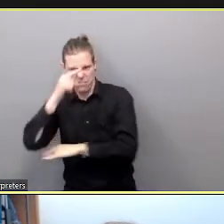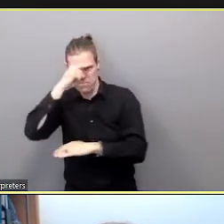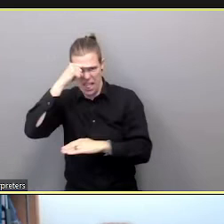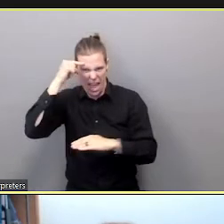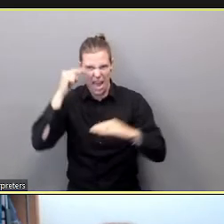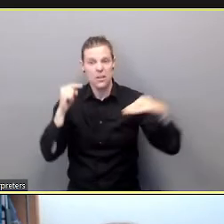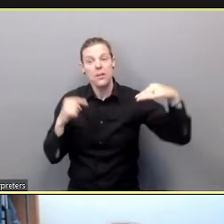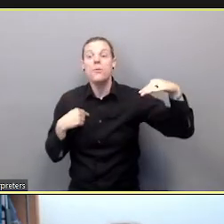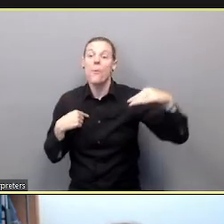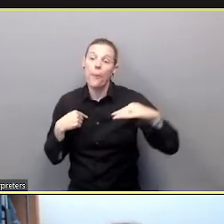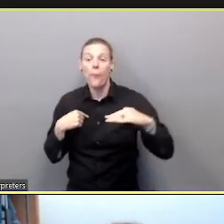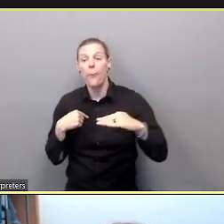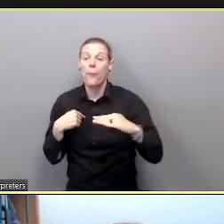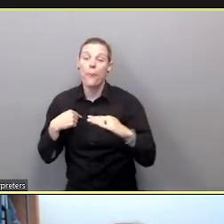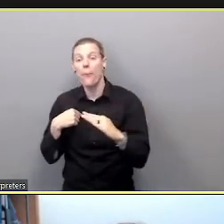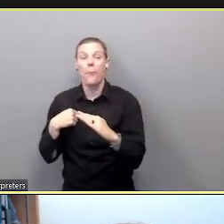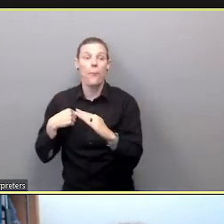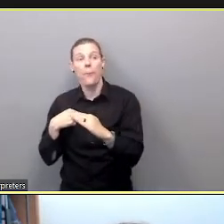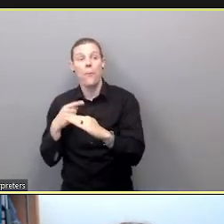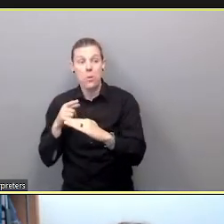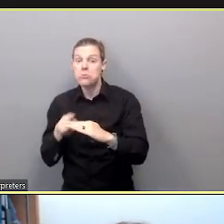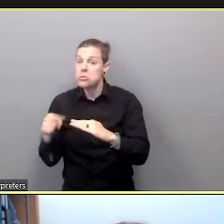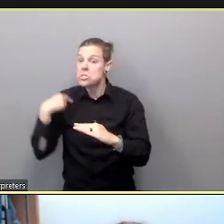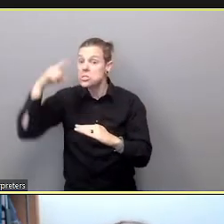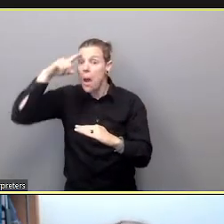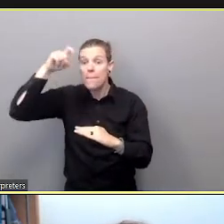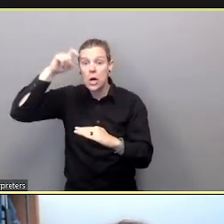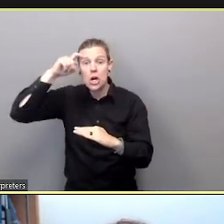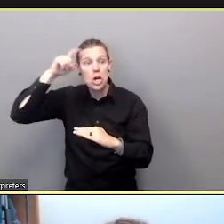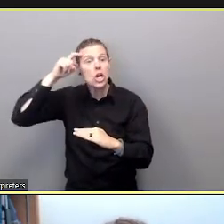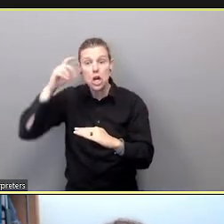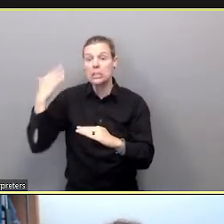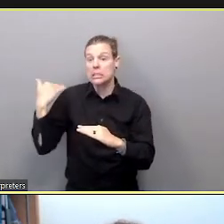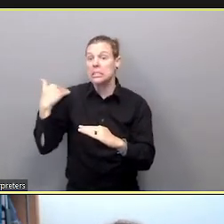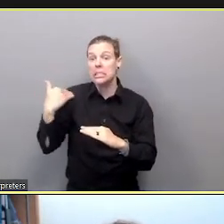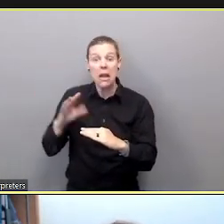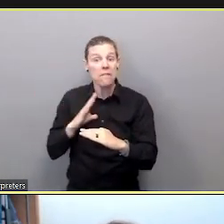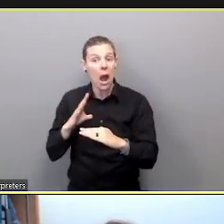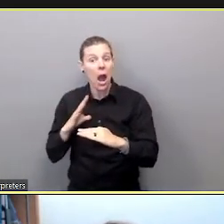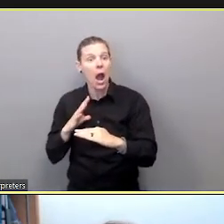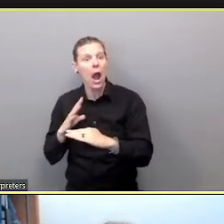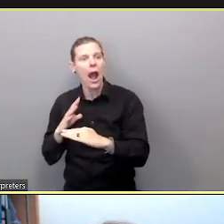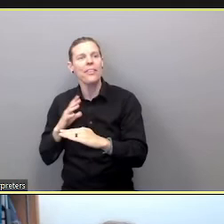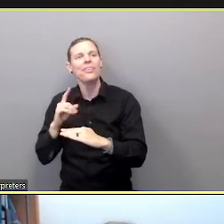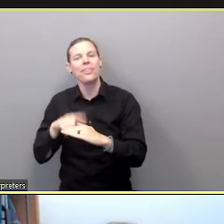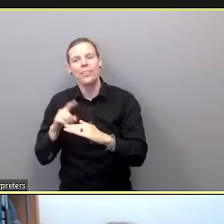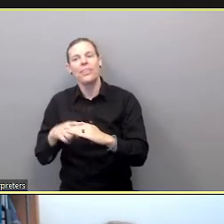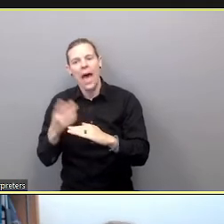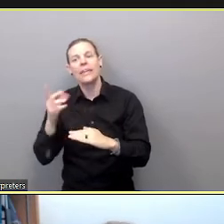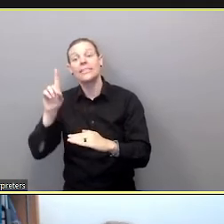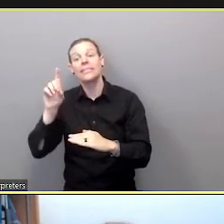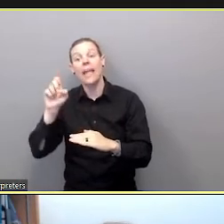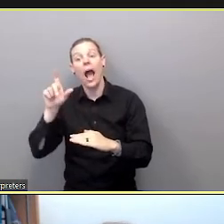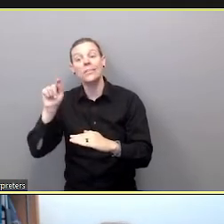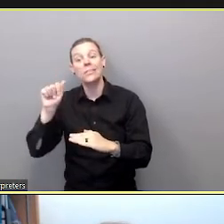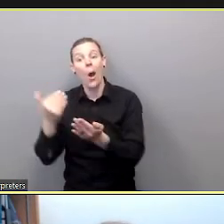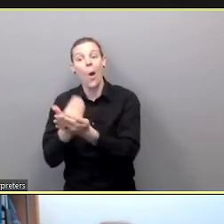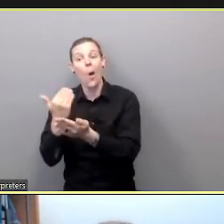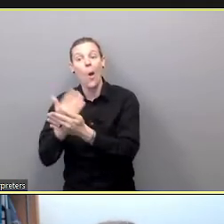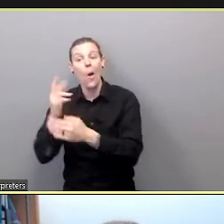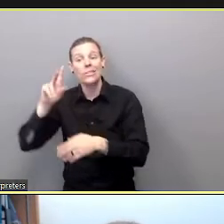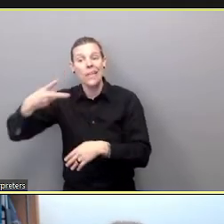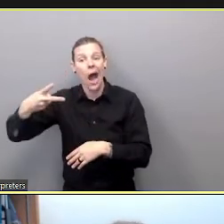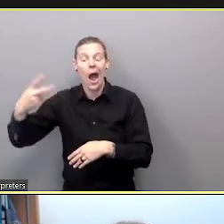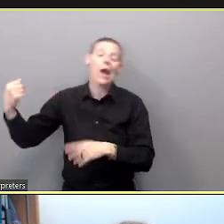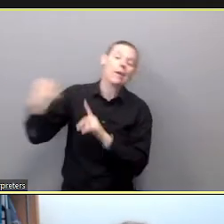point in the summertime. And then again, when the Delta variant became predominant in